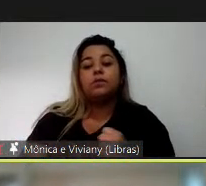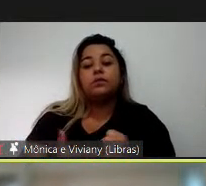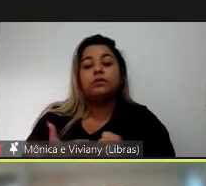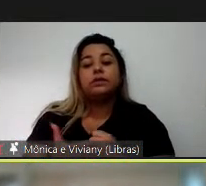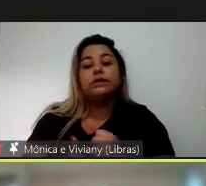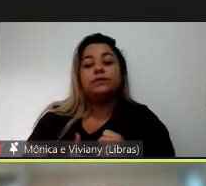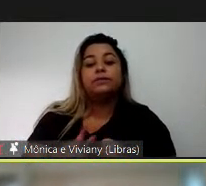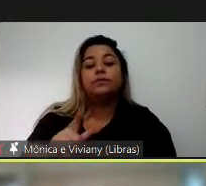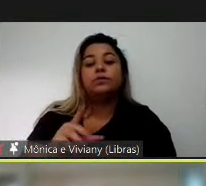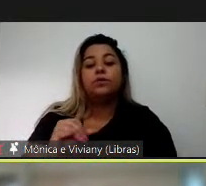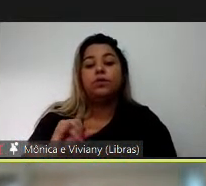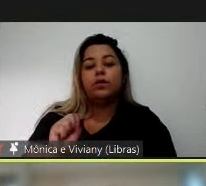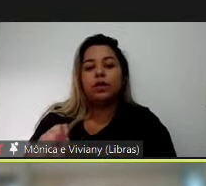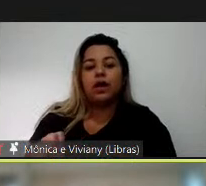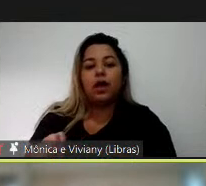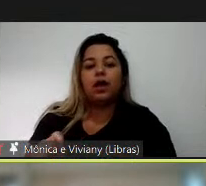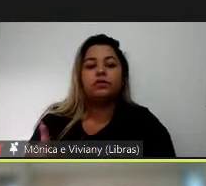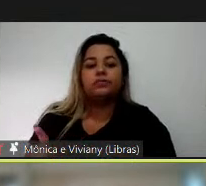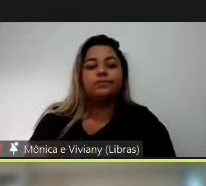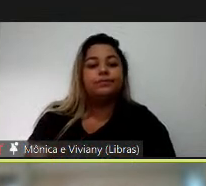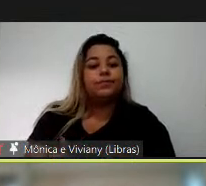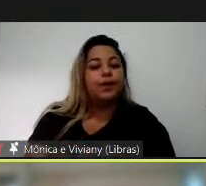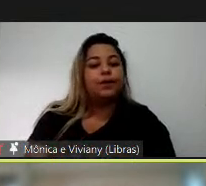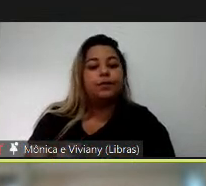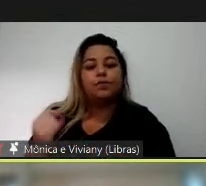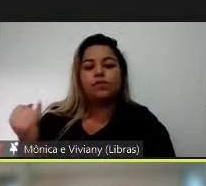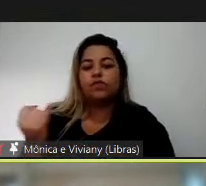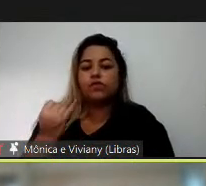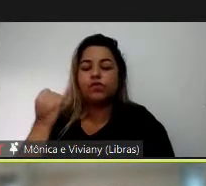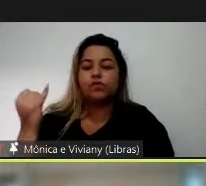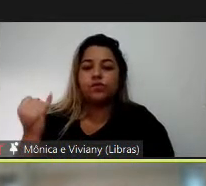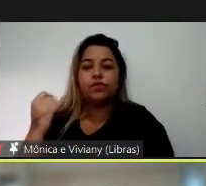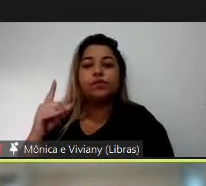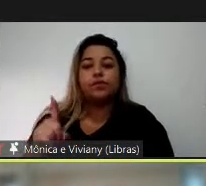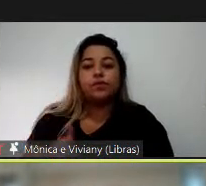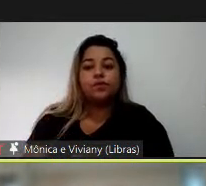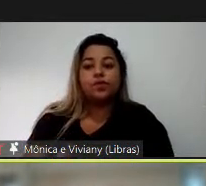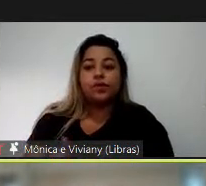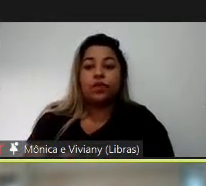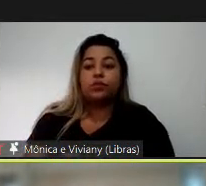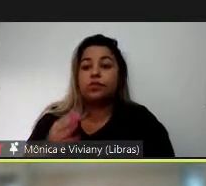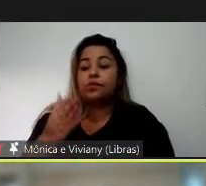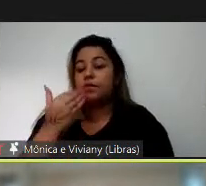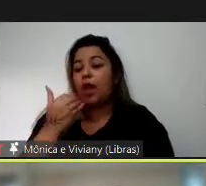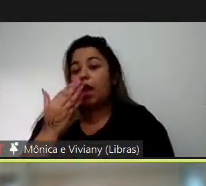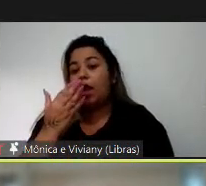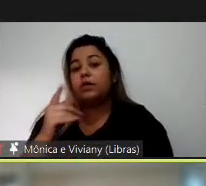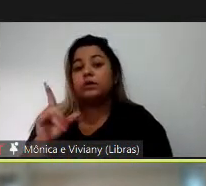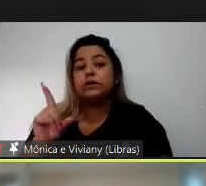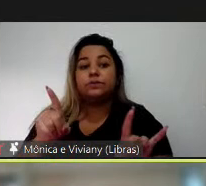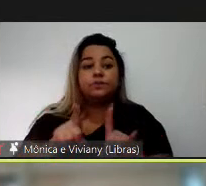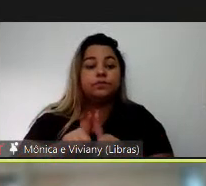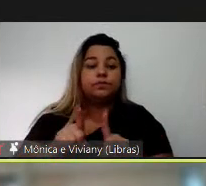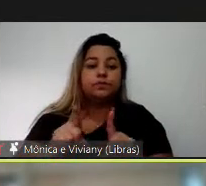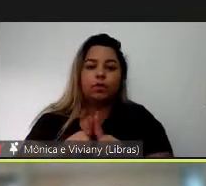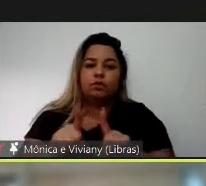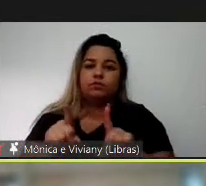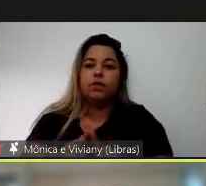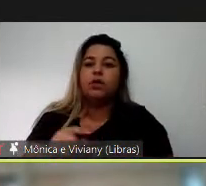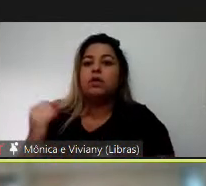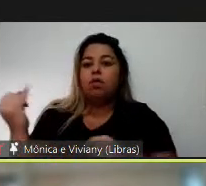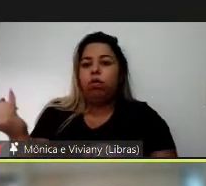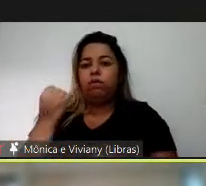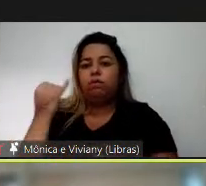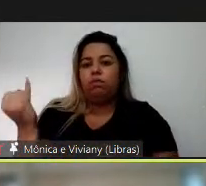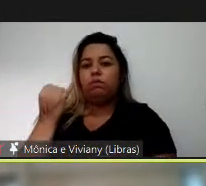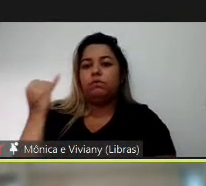with bad experiences and good experiences. This is an essential action to evaluate the nutritional state and consumptions, and this is